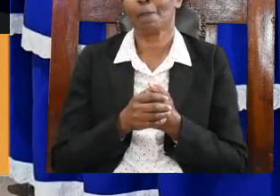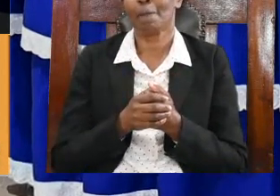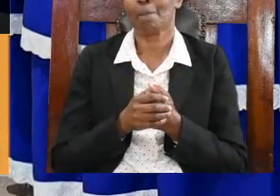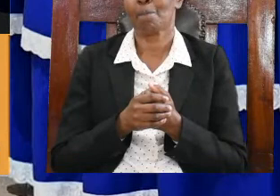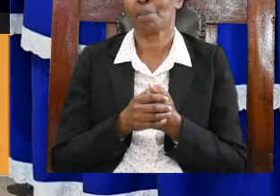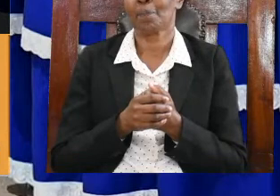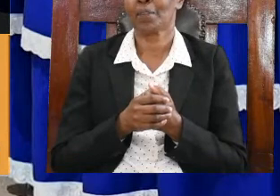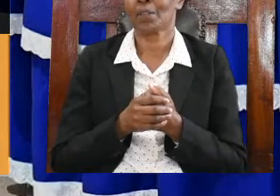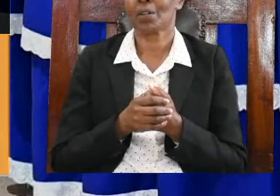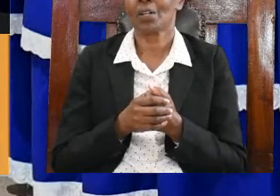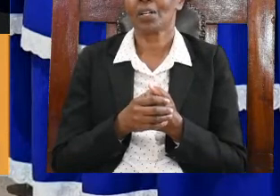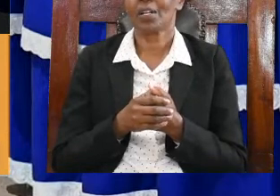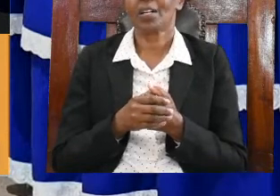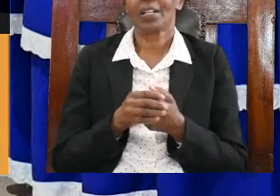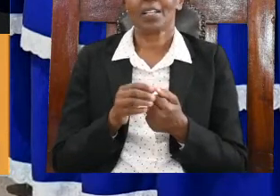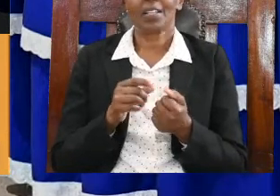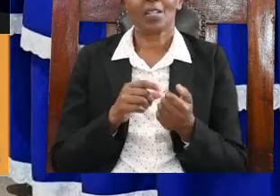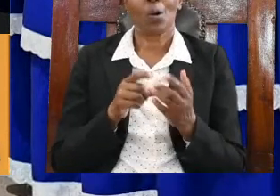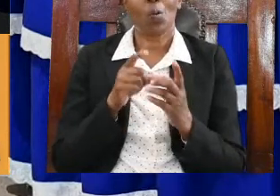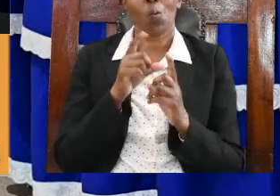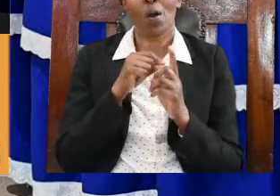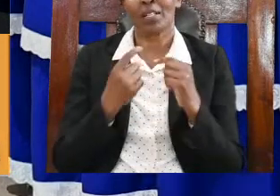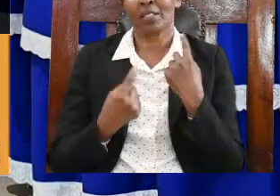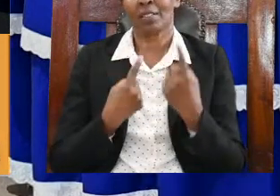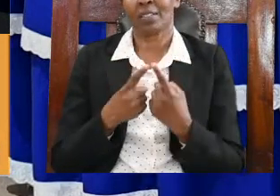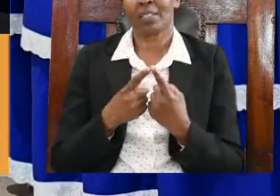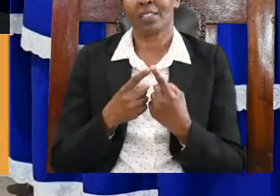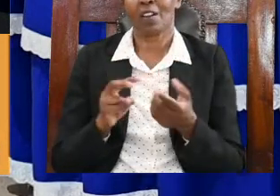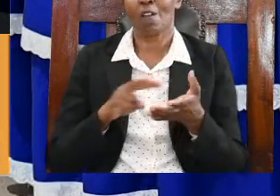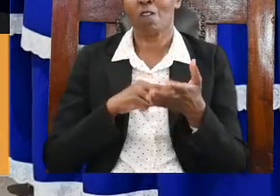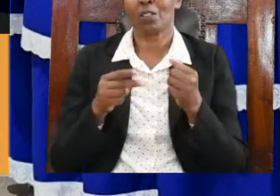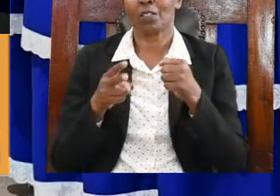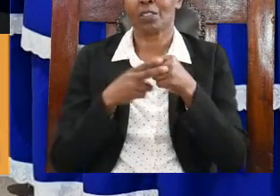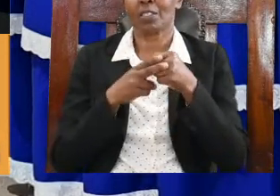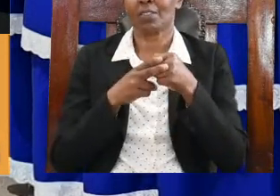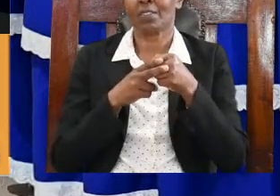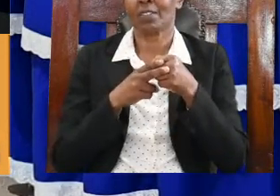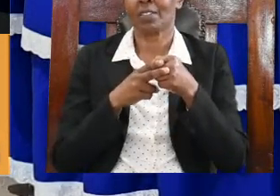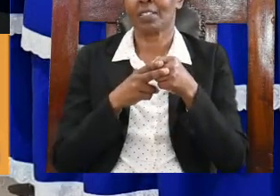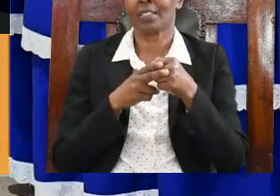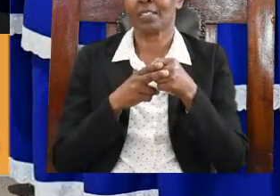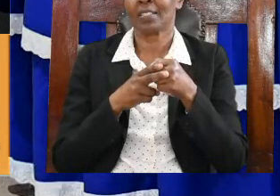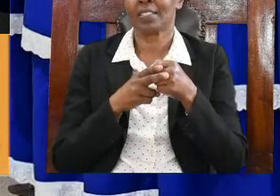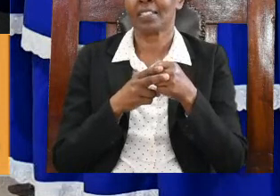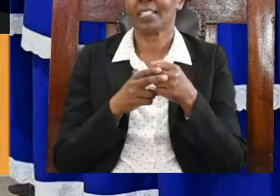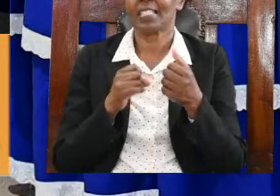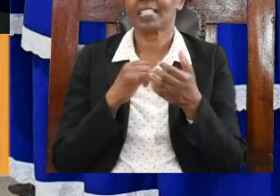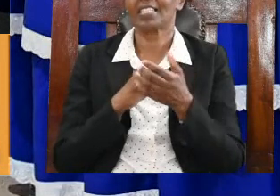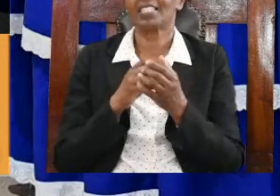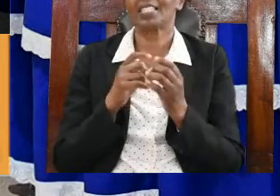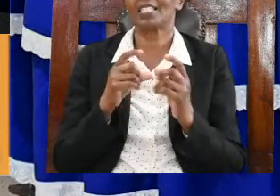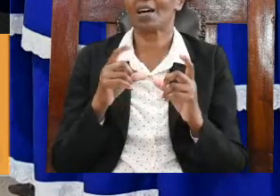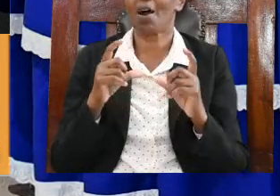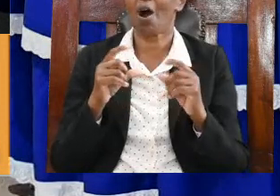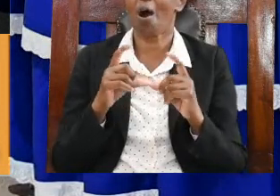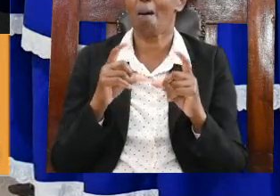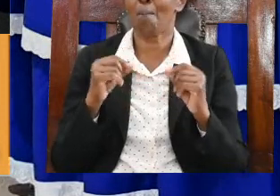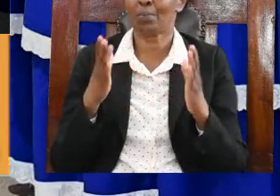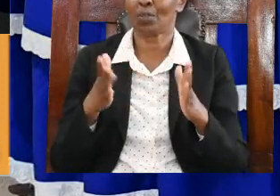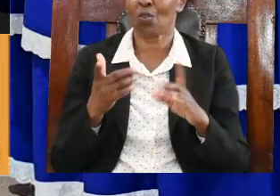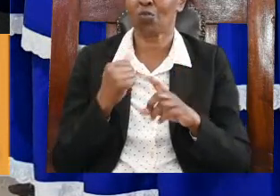And where is it from? The scripture says, verses 7, it is a messenger from